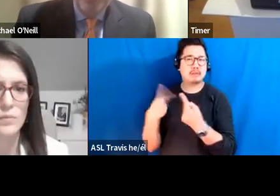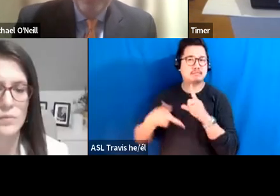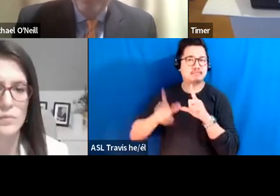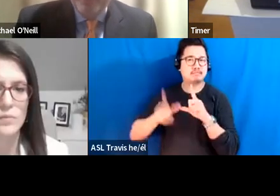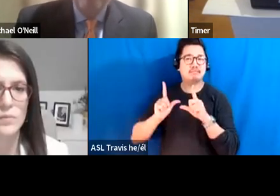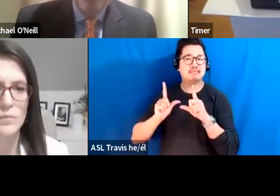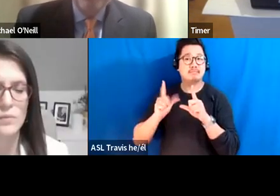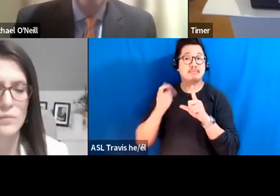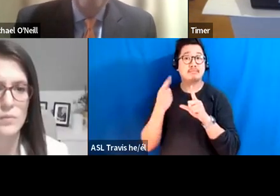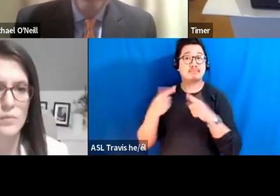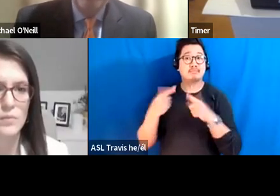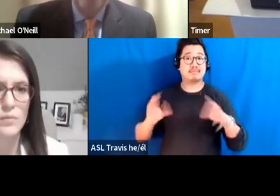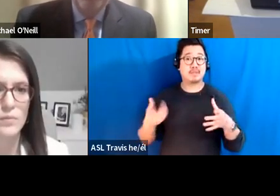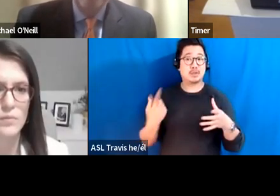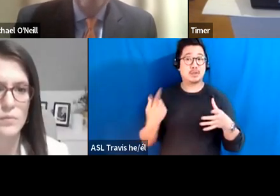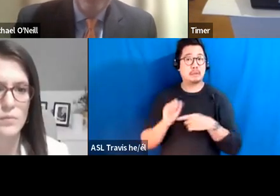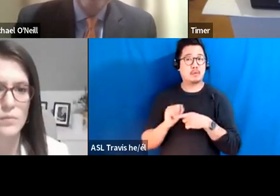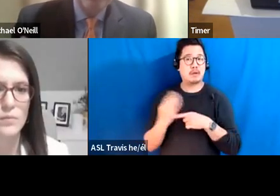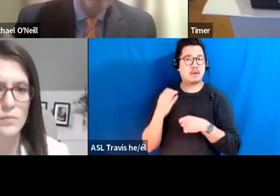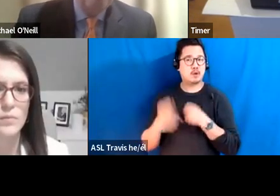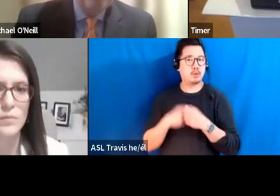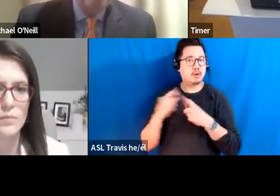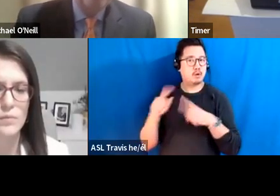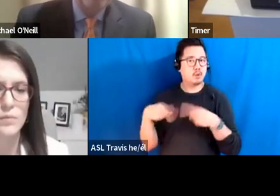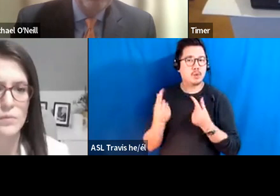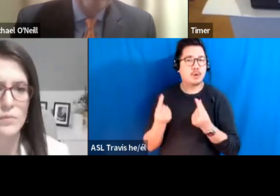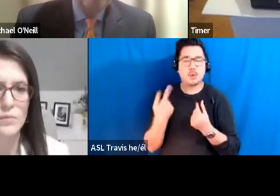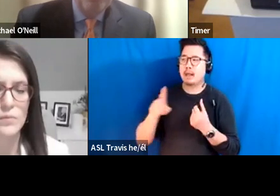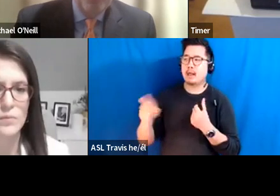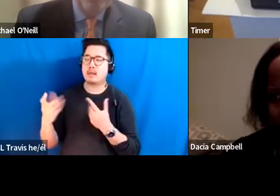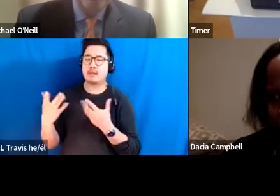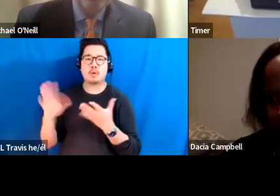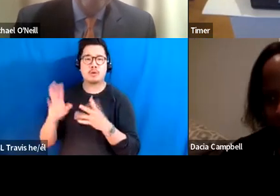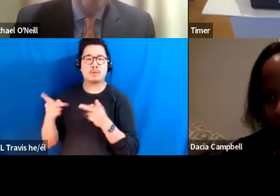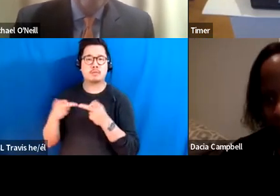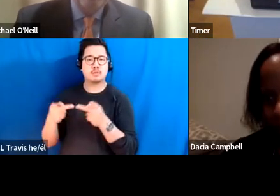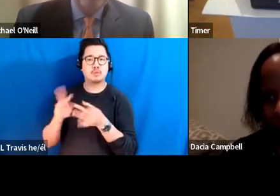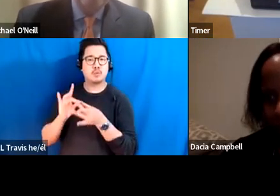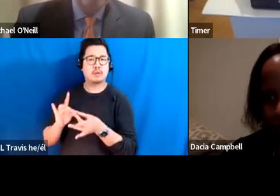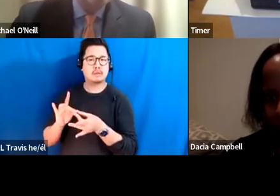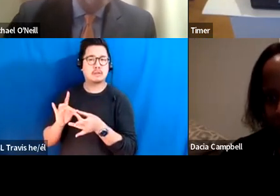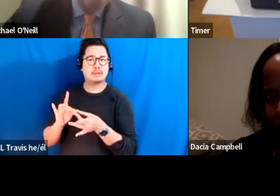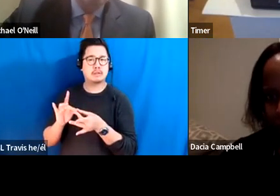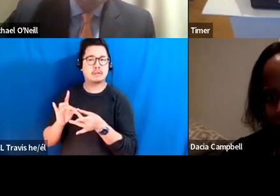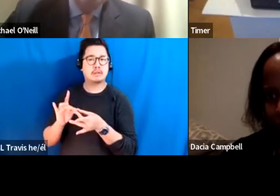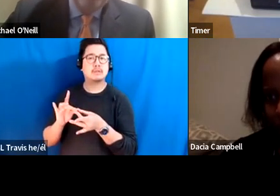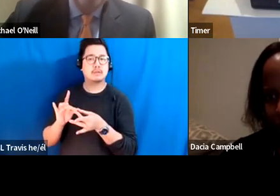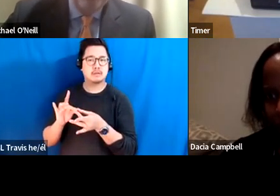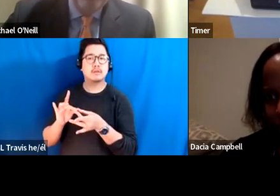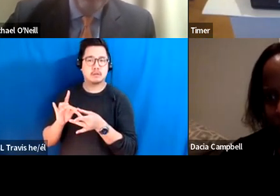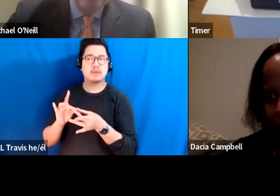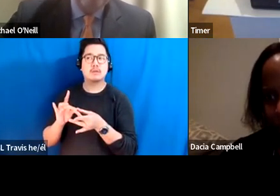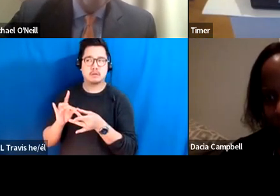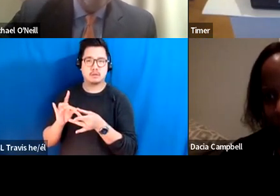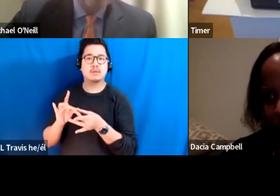this body has made a practice the past few years of asking them where they stand on some of the areas that they are allowed to be